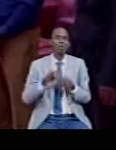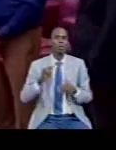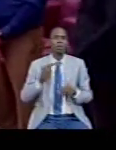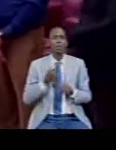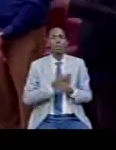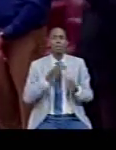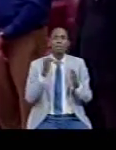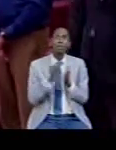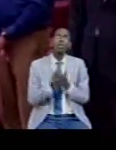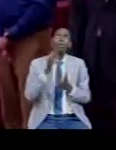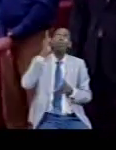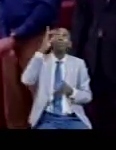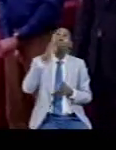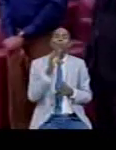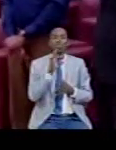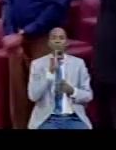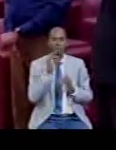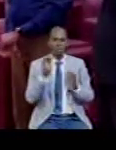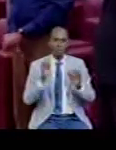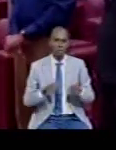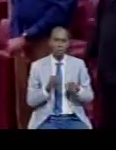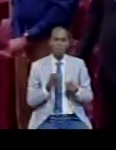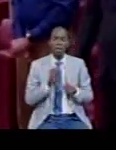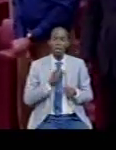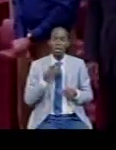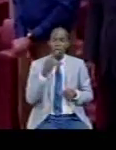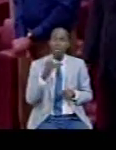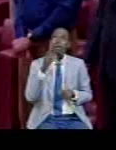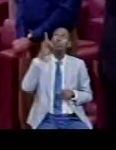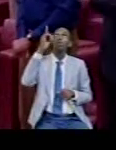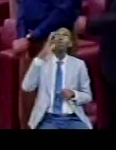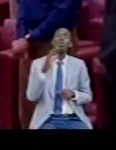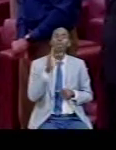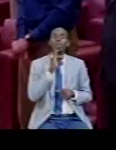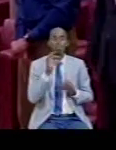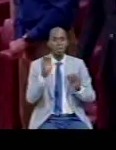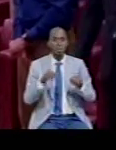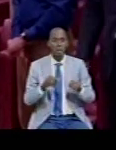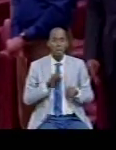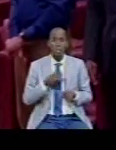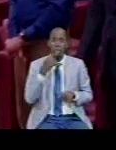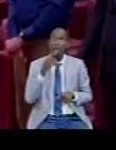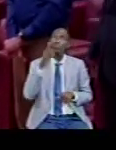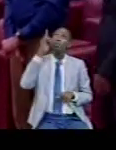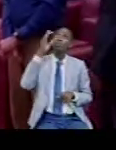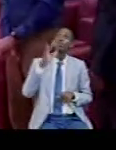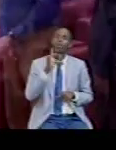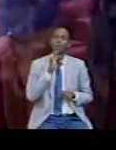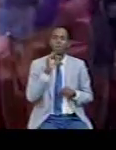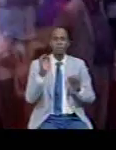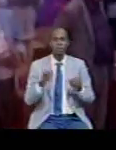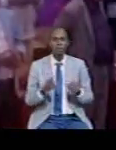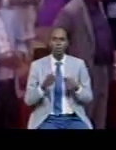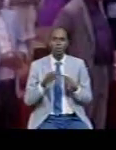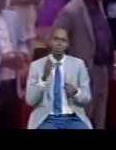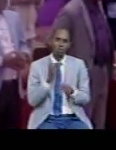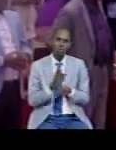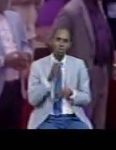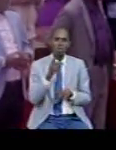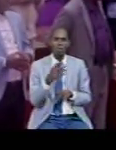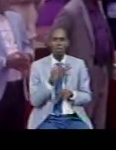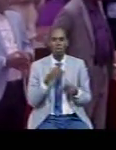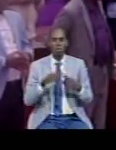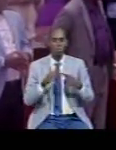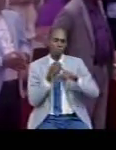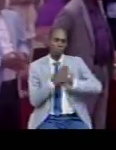that God is able. I say God is able. I say God is able to keep you and to